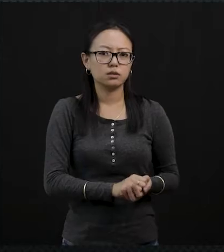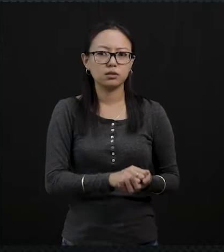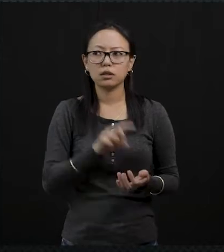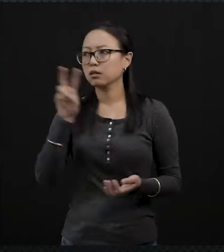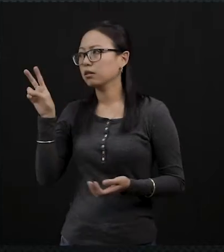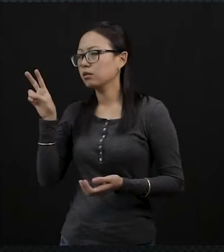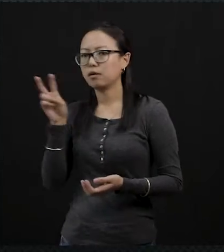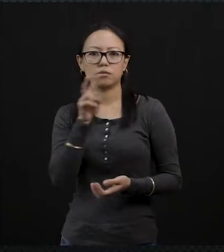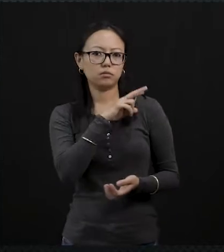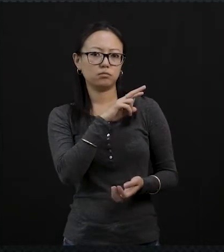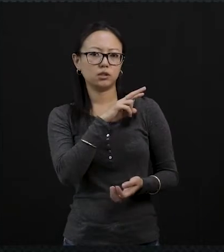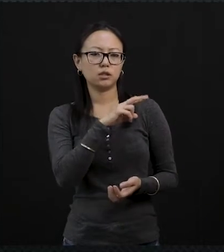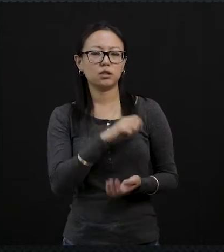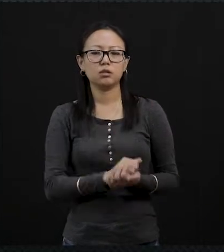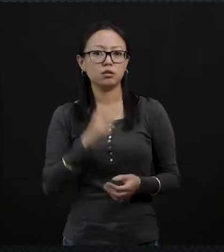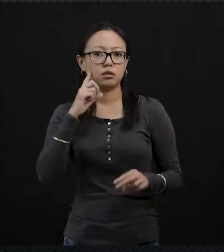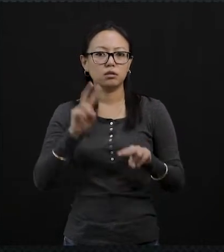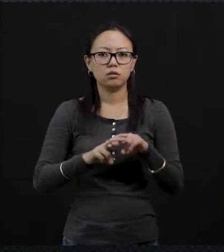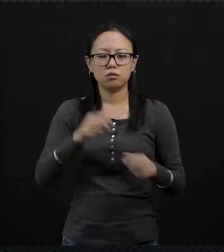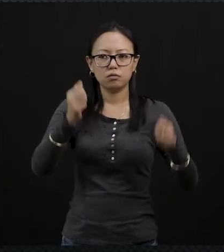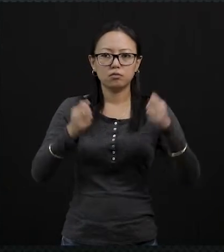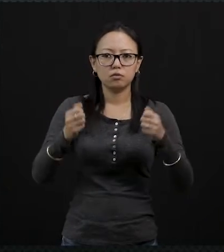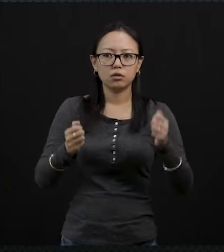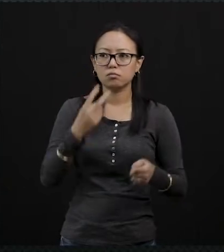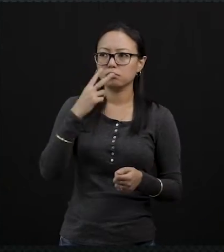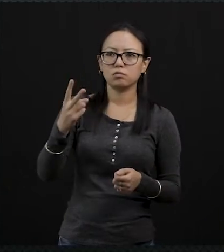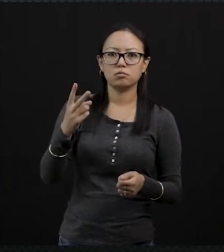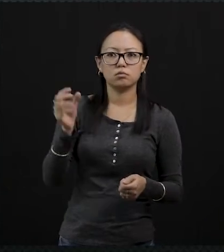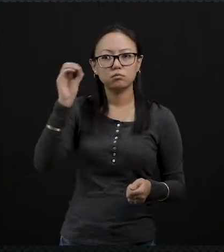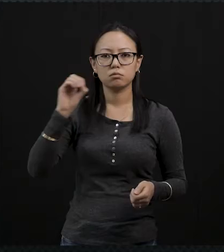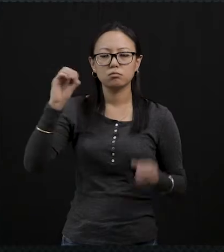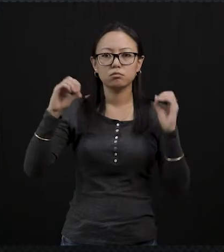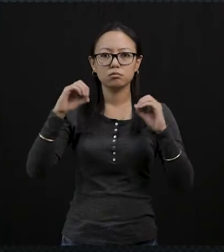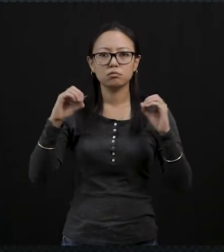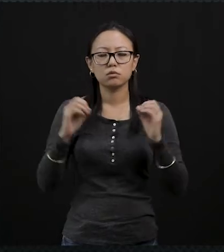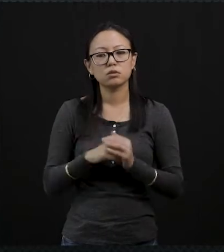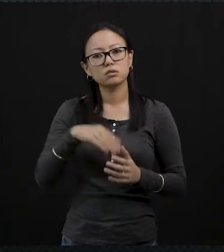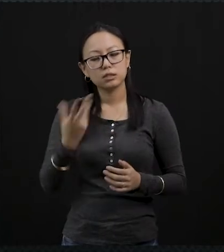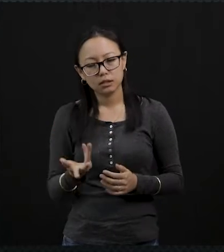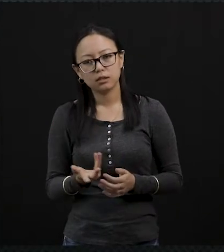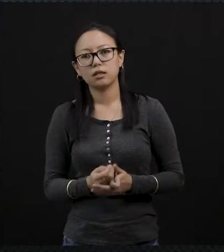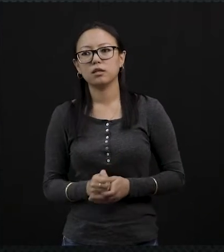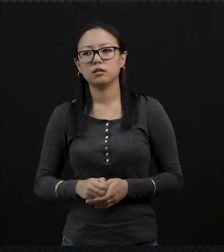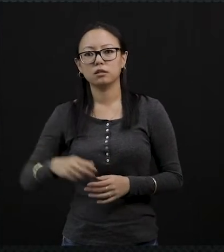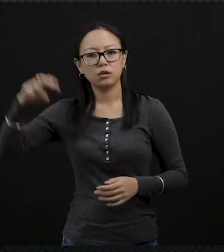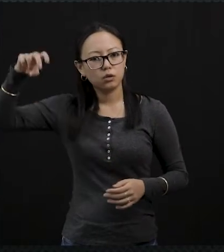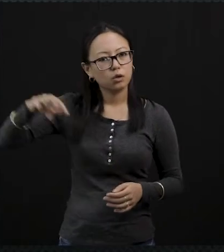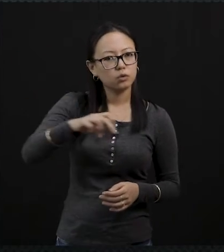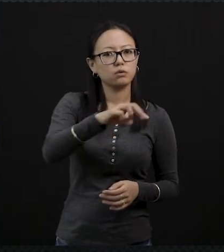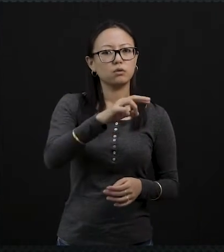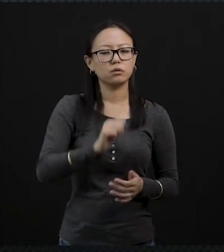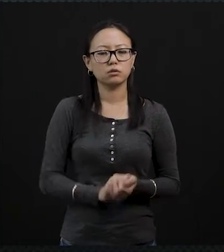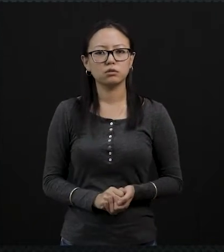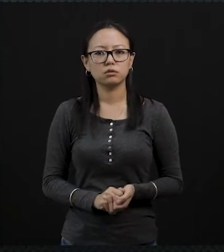and if you don't see any car, you can cross. Okay? So students,